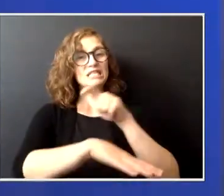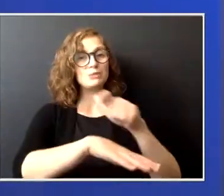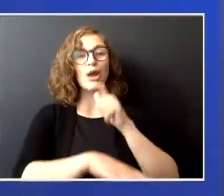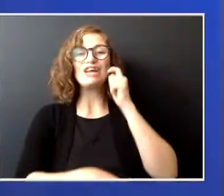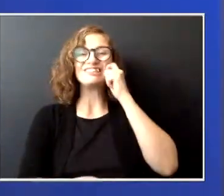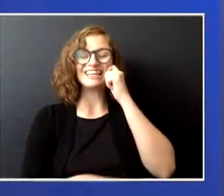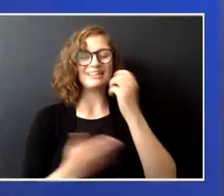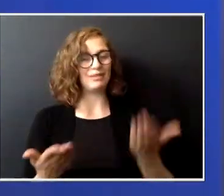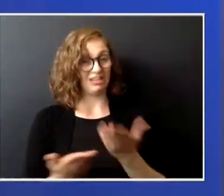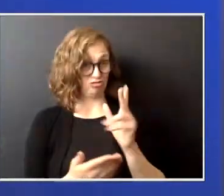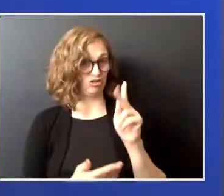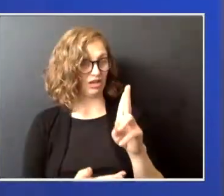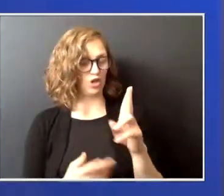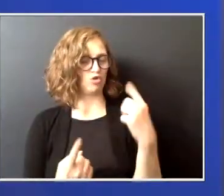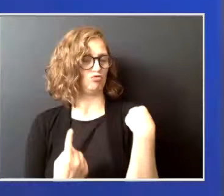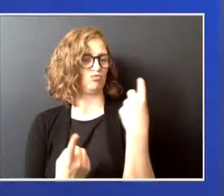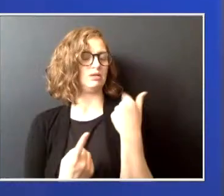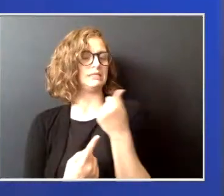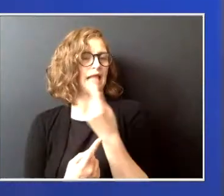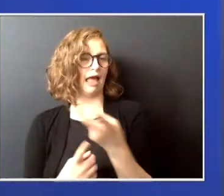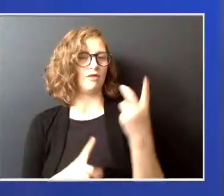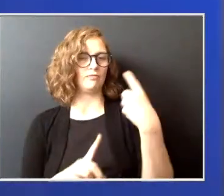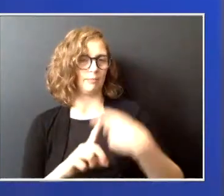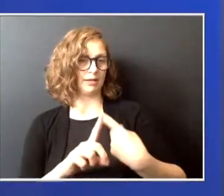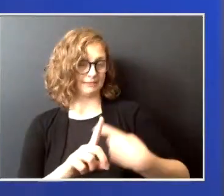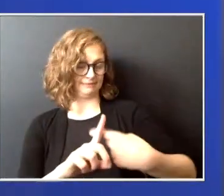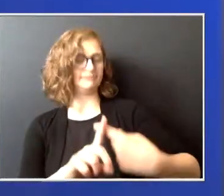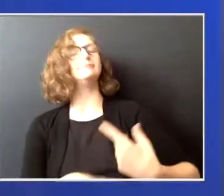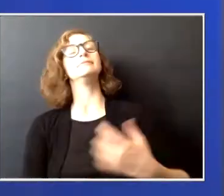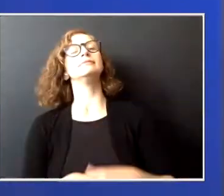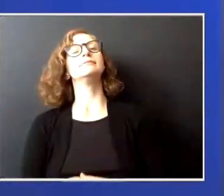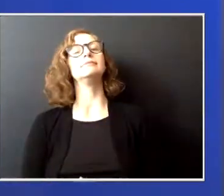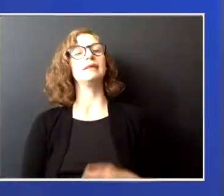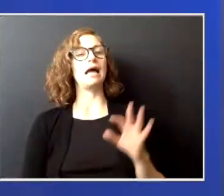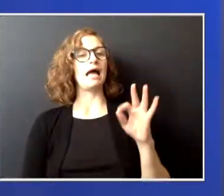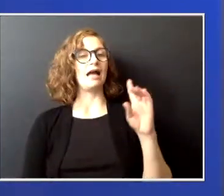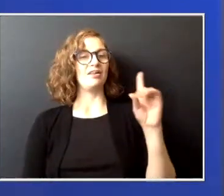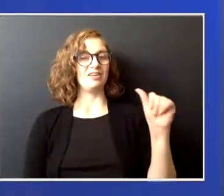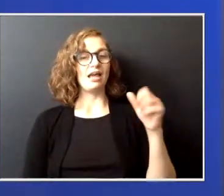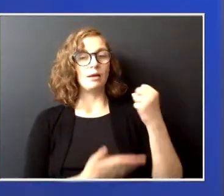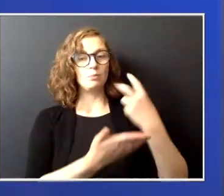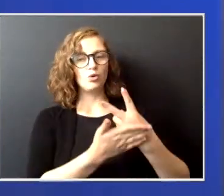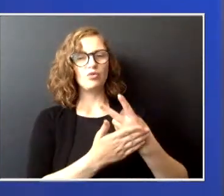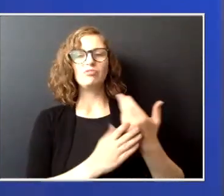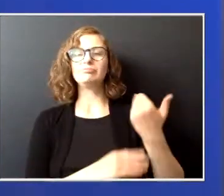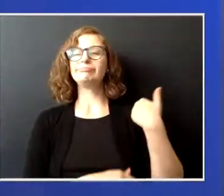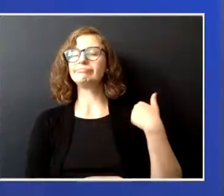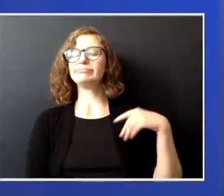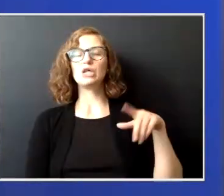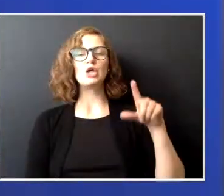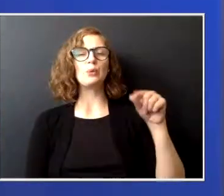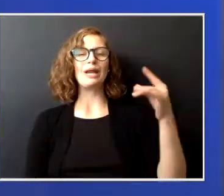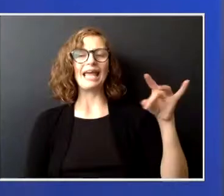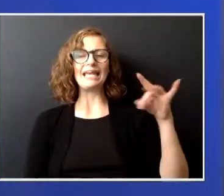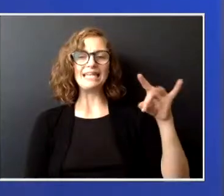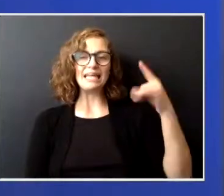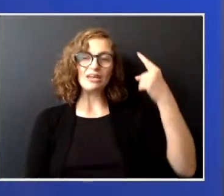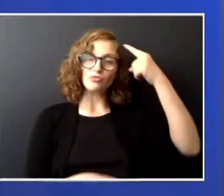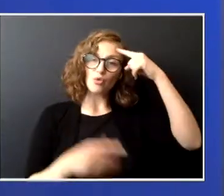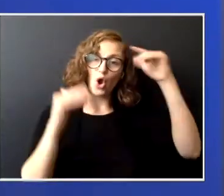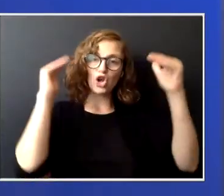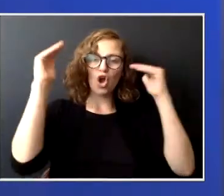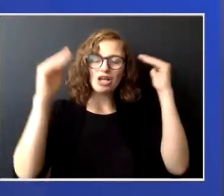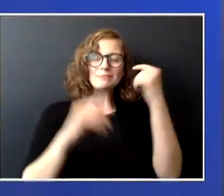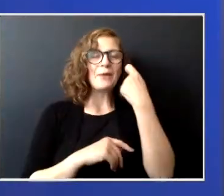now. We've used it on several patients. It was actually approved by the FDA back in 2018 for adults, but only just last year for